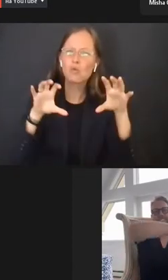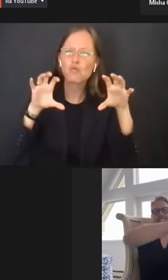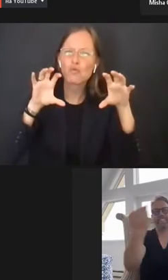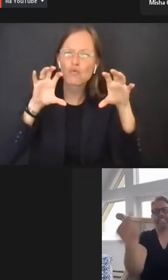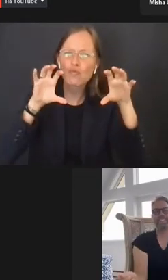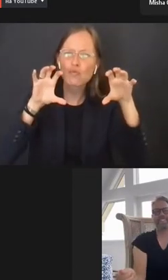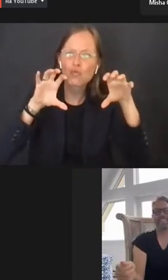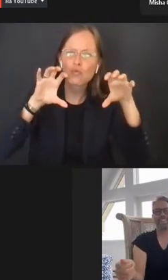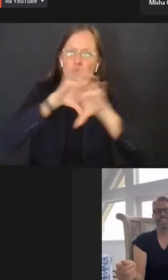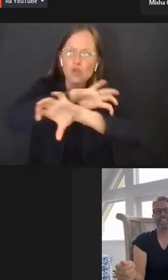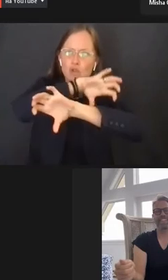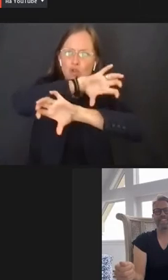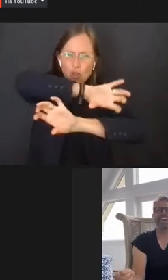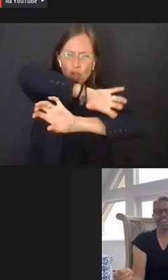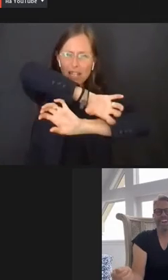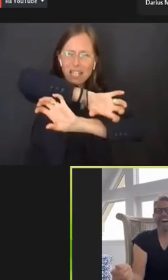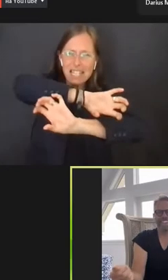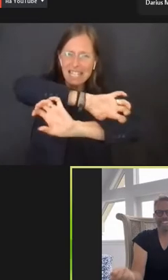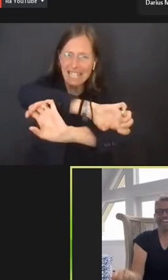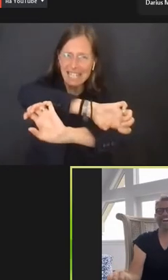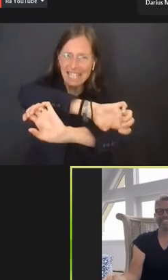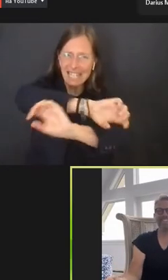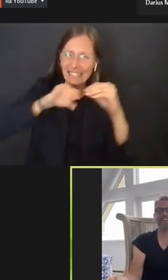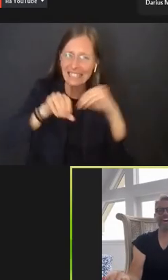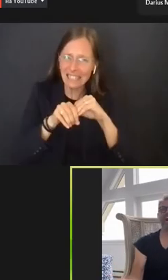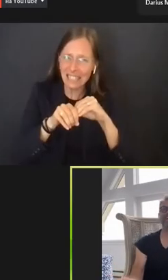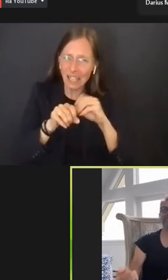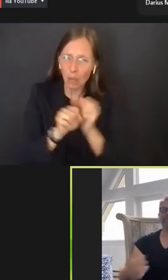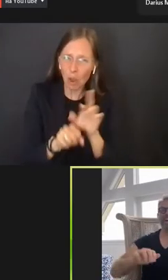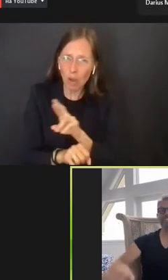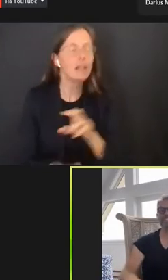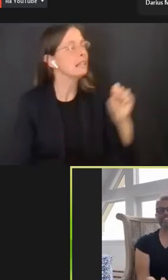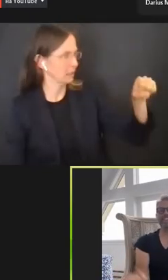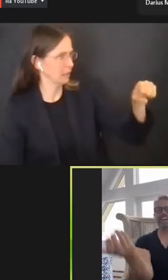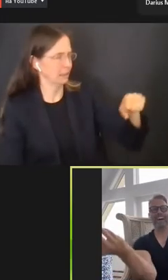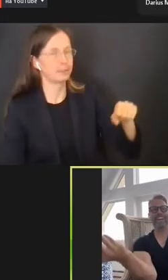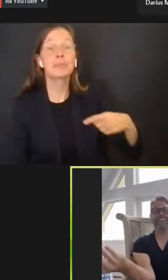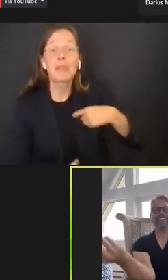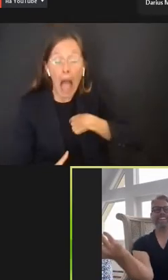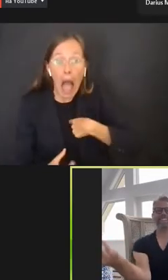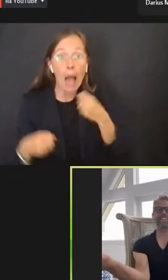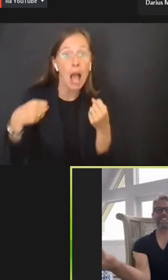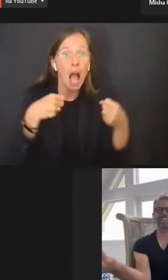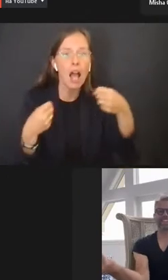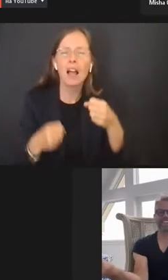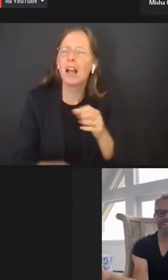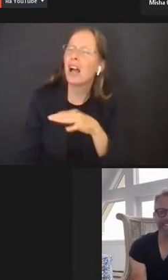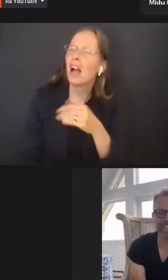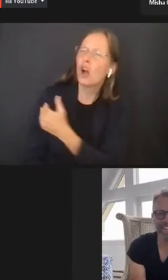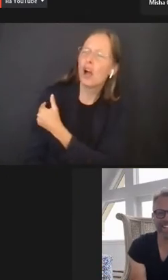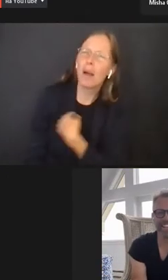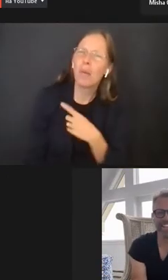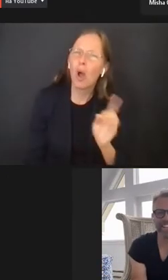the inside with your right hand? I do. When I'm steering, Hey, remind me, where did you go to